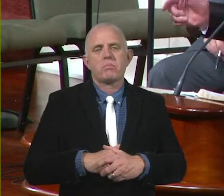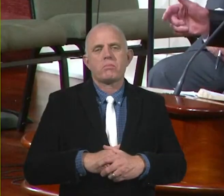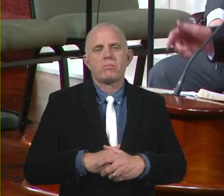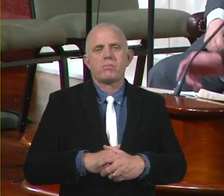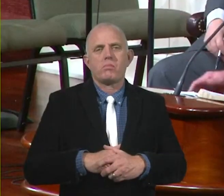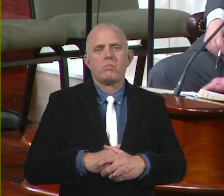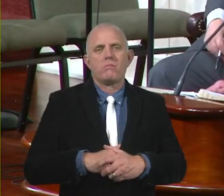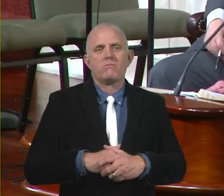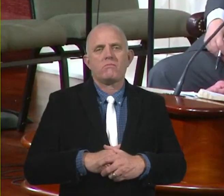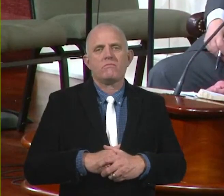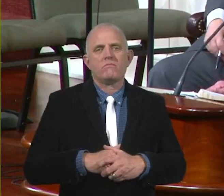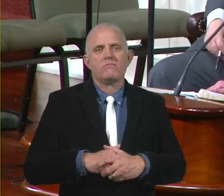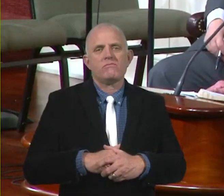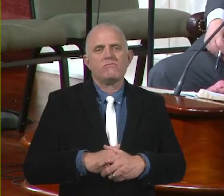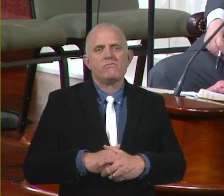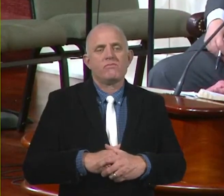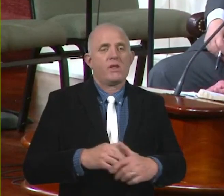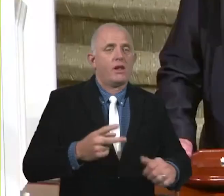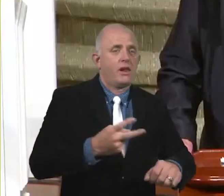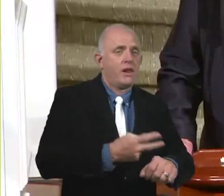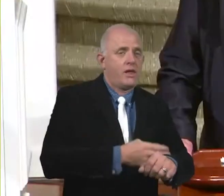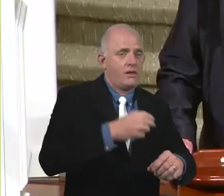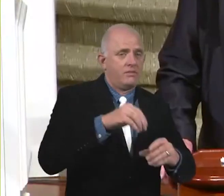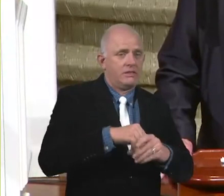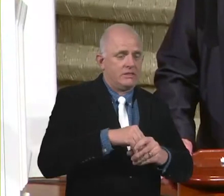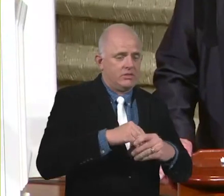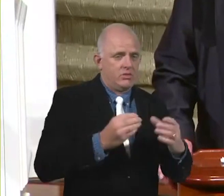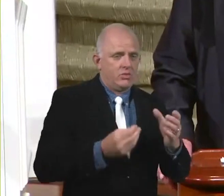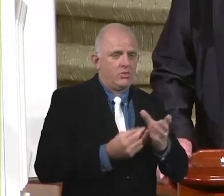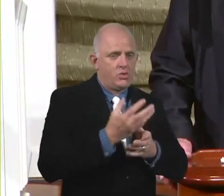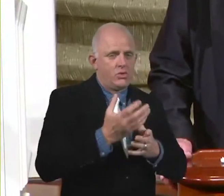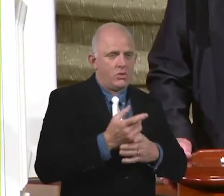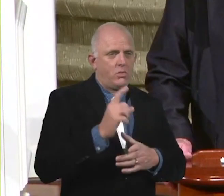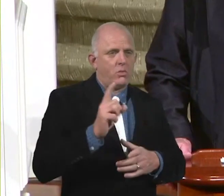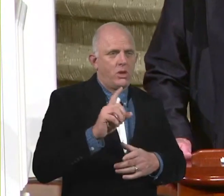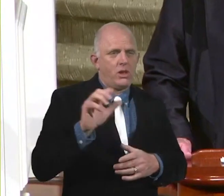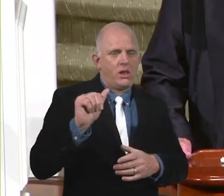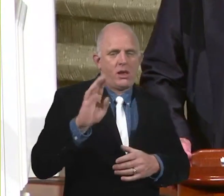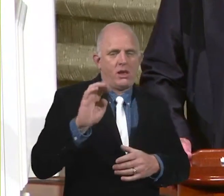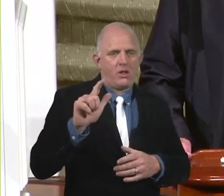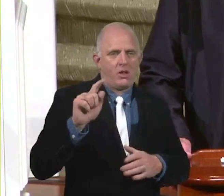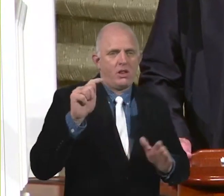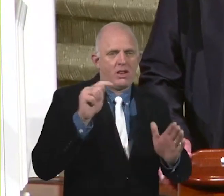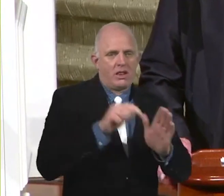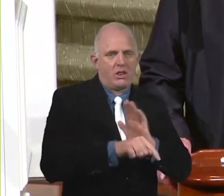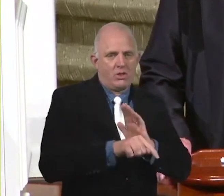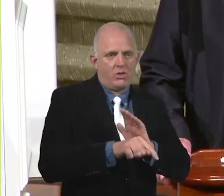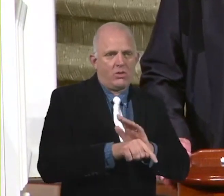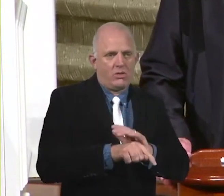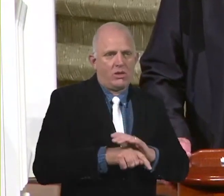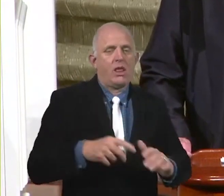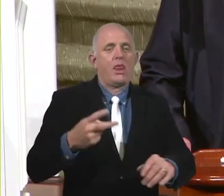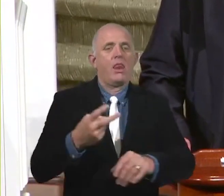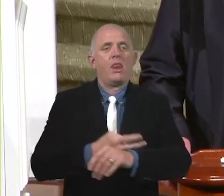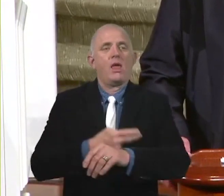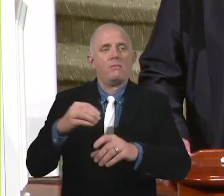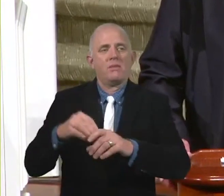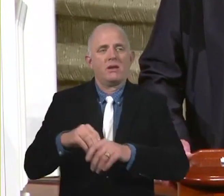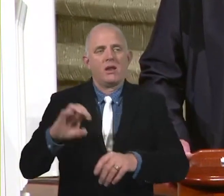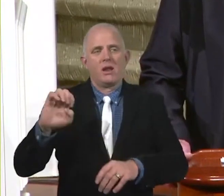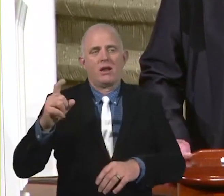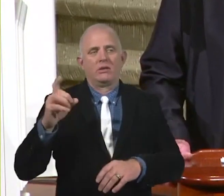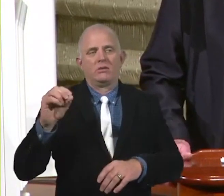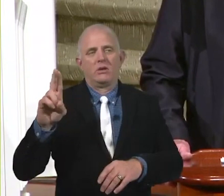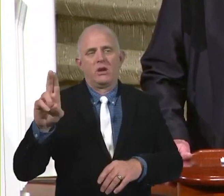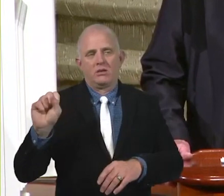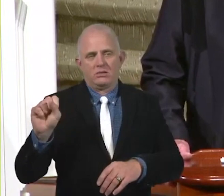It was a lamb in the garden that Abel slew. It was a lamb in Exodus that